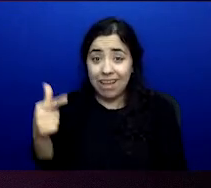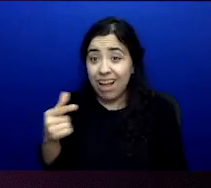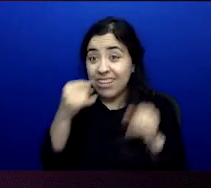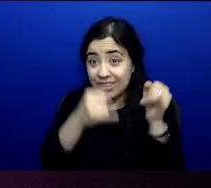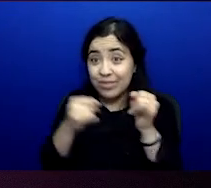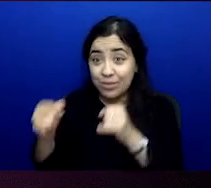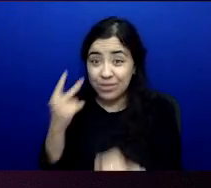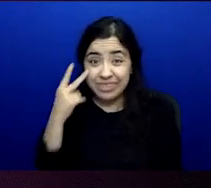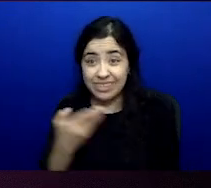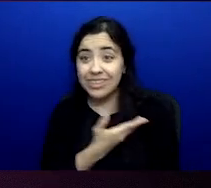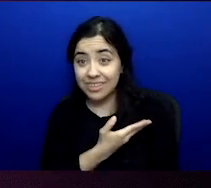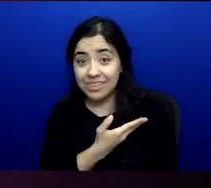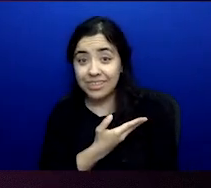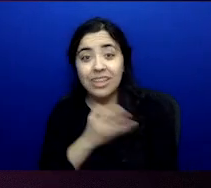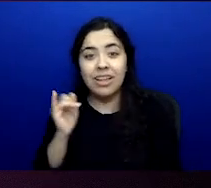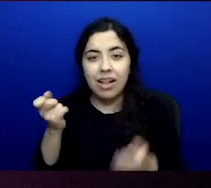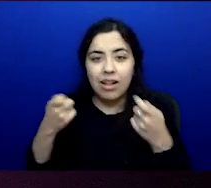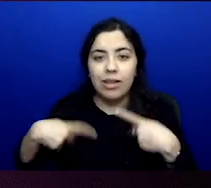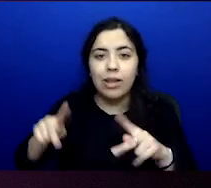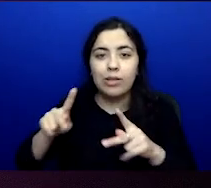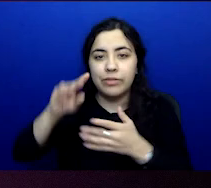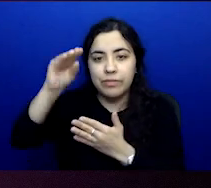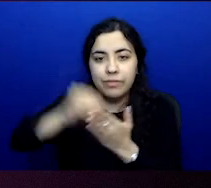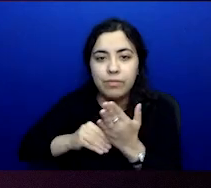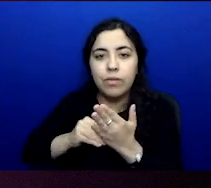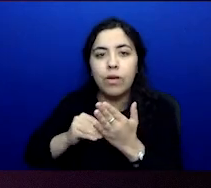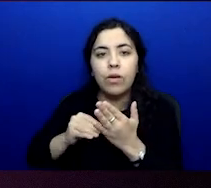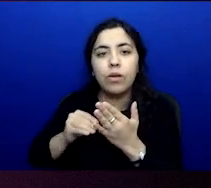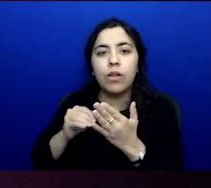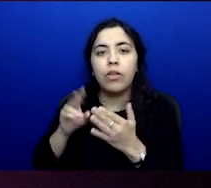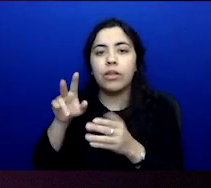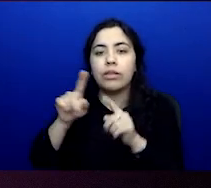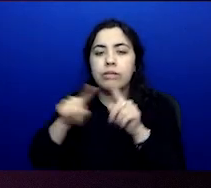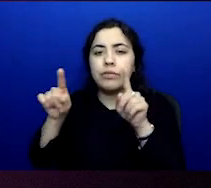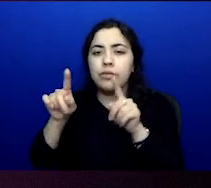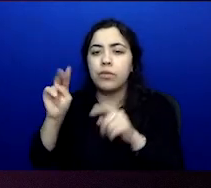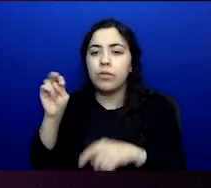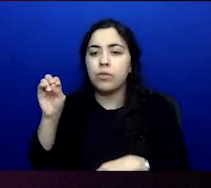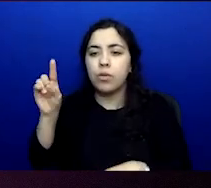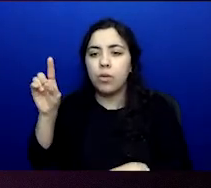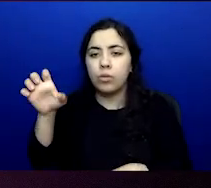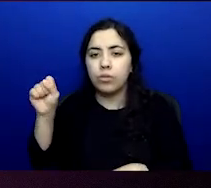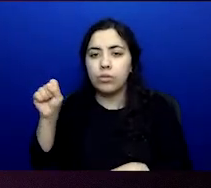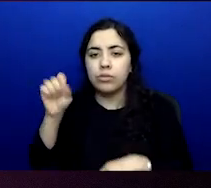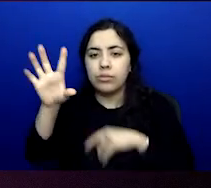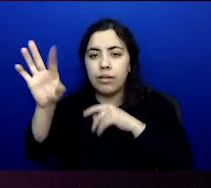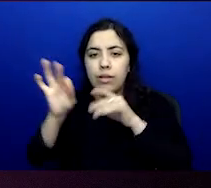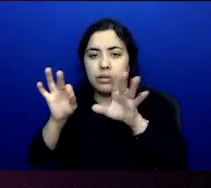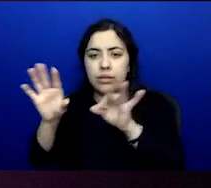here, allows you to filter out the associated nodes on the flow to select a